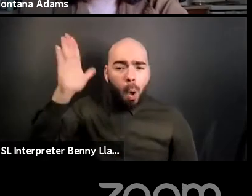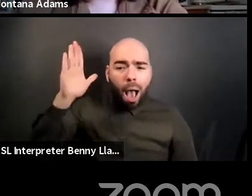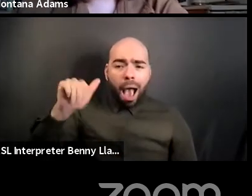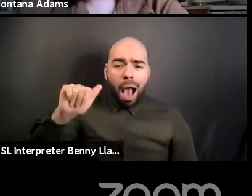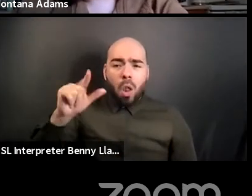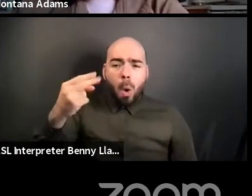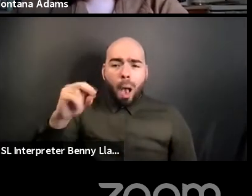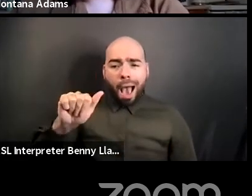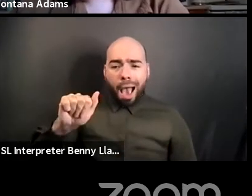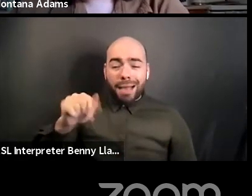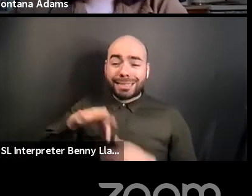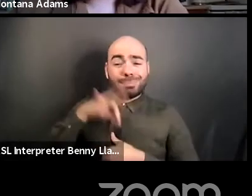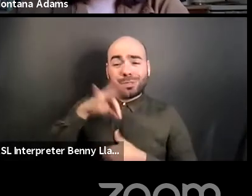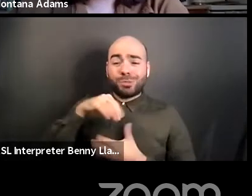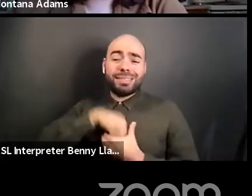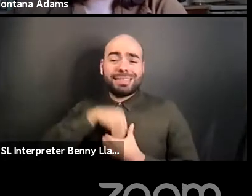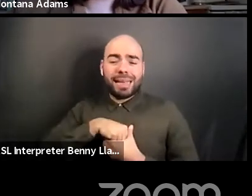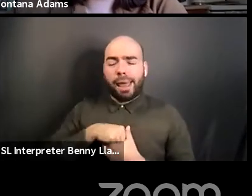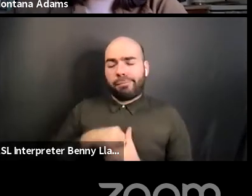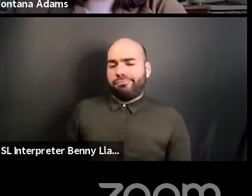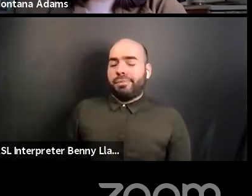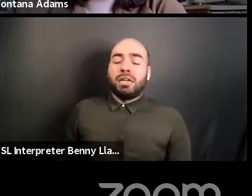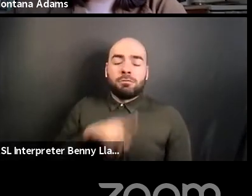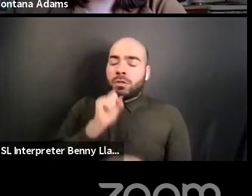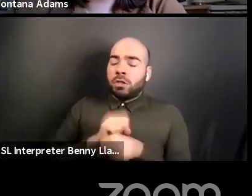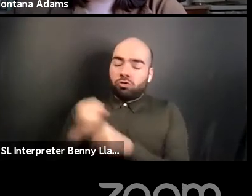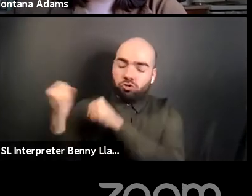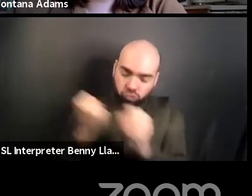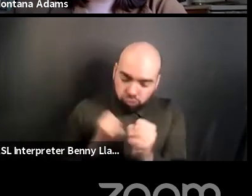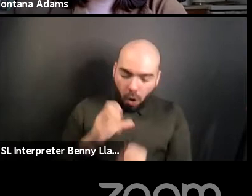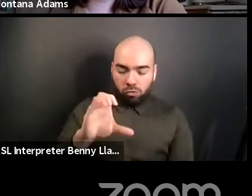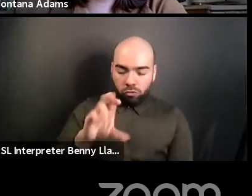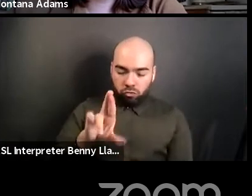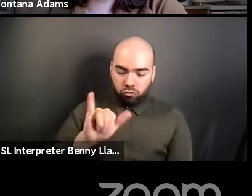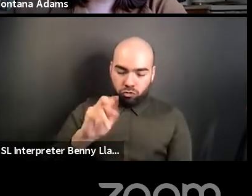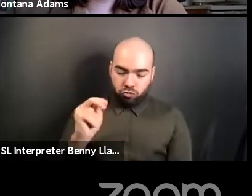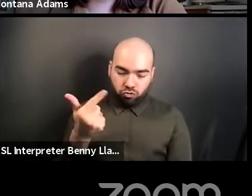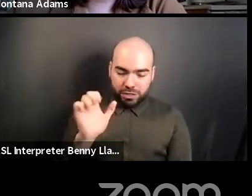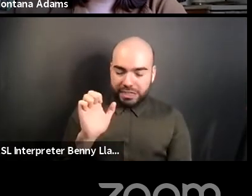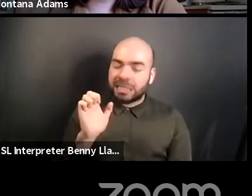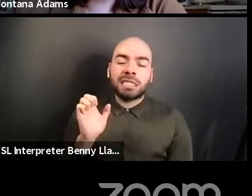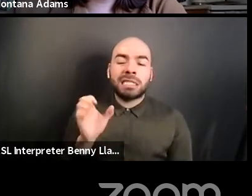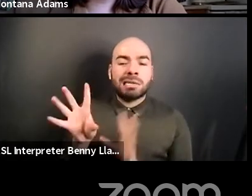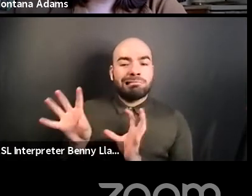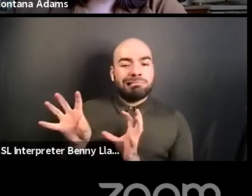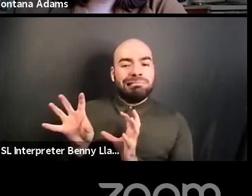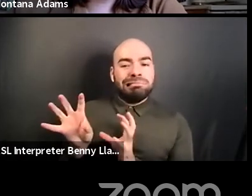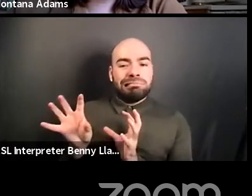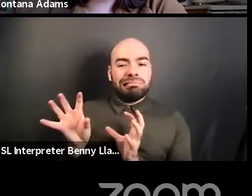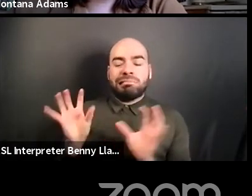But yeah, I when you guys were talking about that, it made me think, oh, that movie.